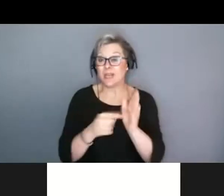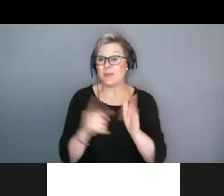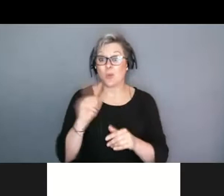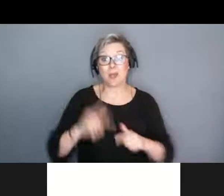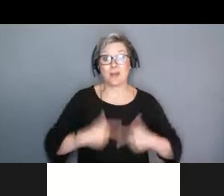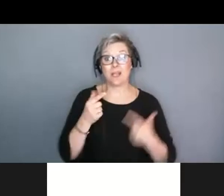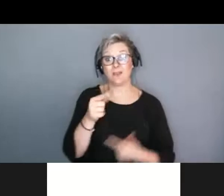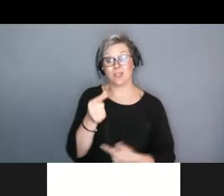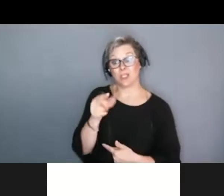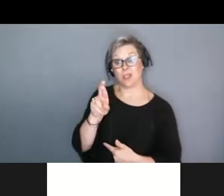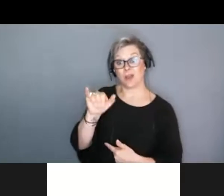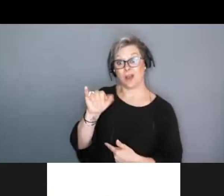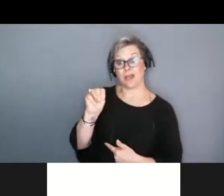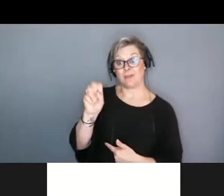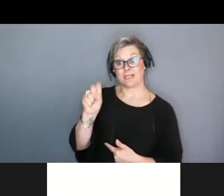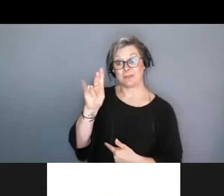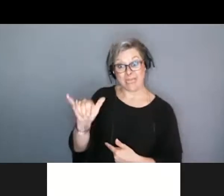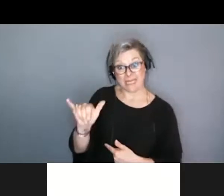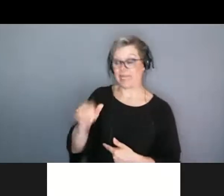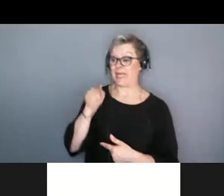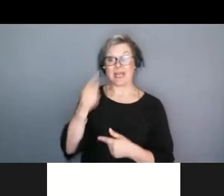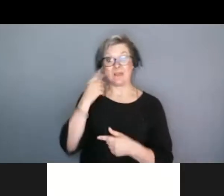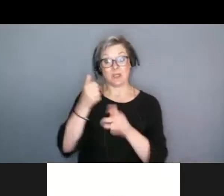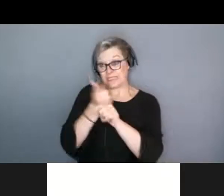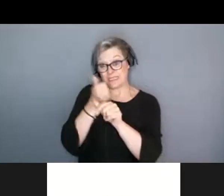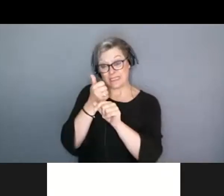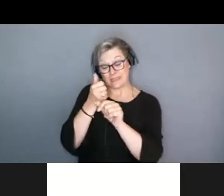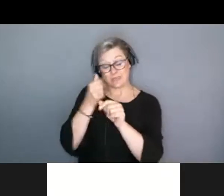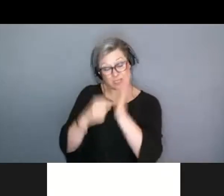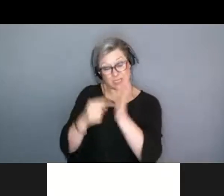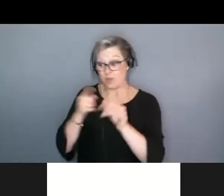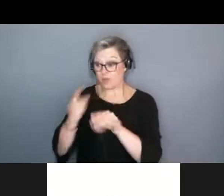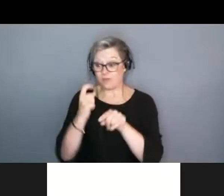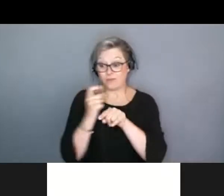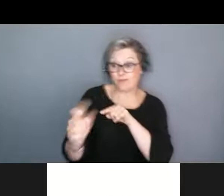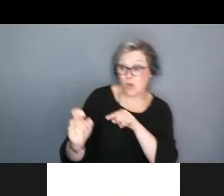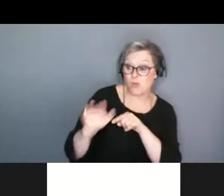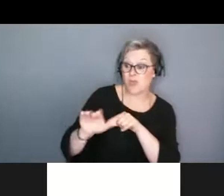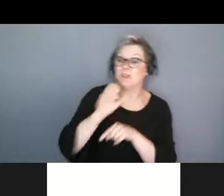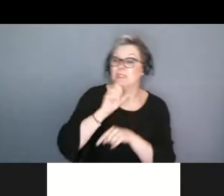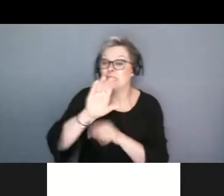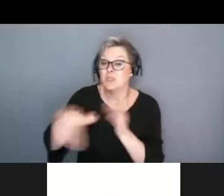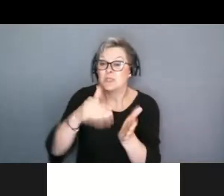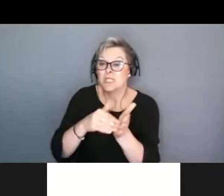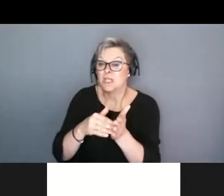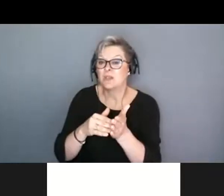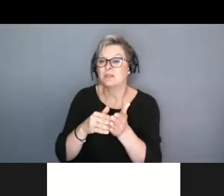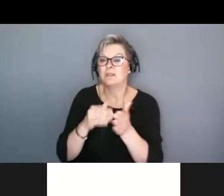and listening? Let's say they're dialing in Grimsby to their local senior center that's having the Senior Centers Without